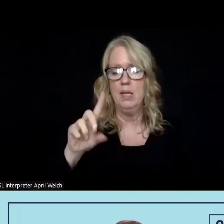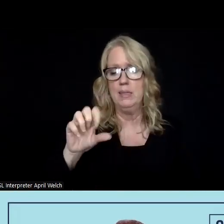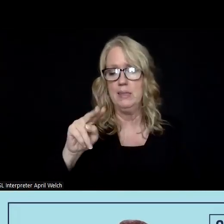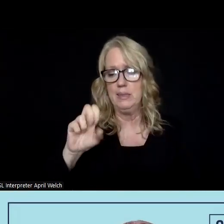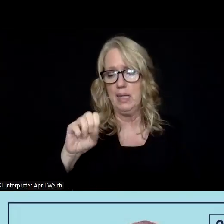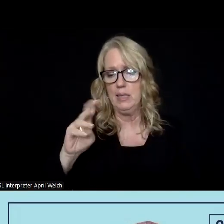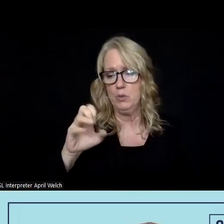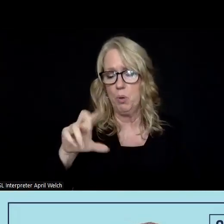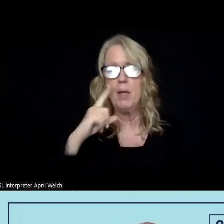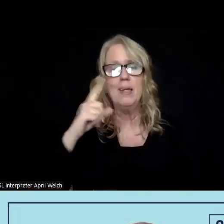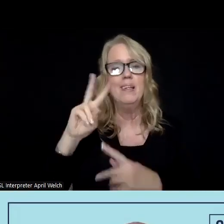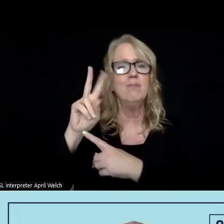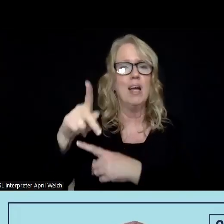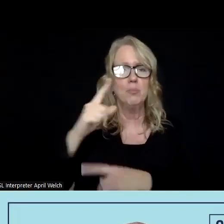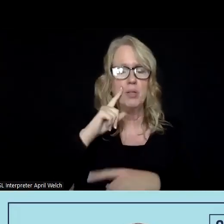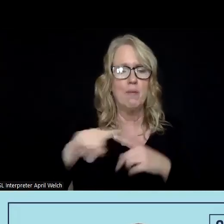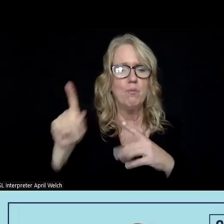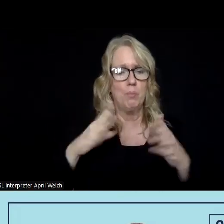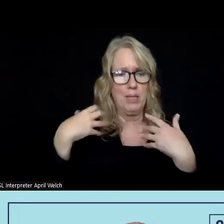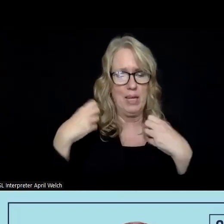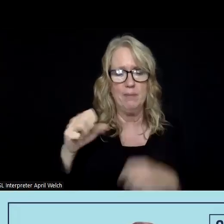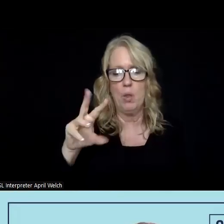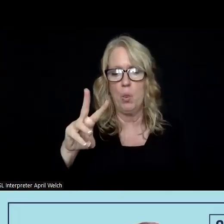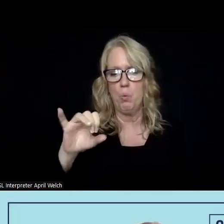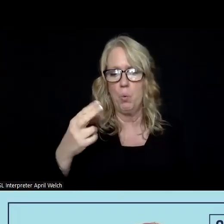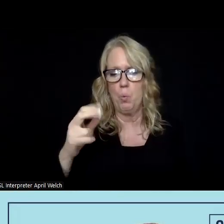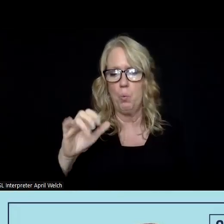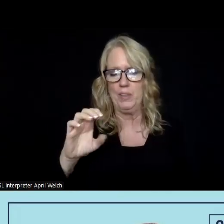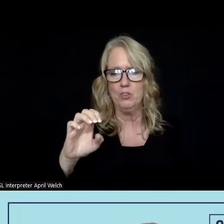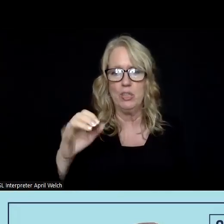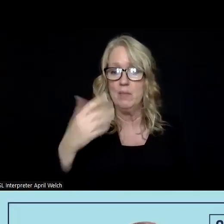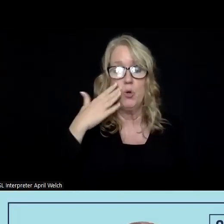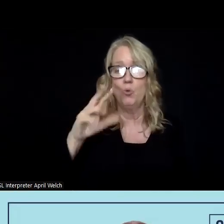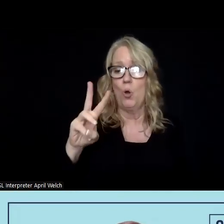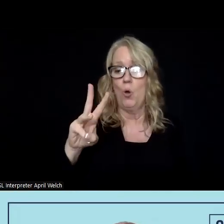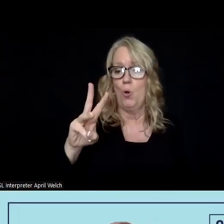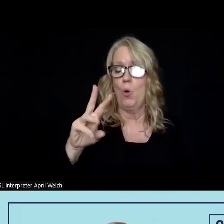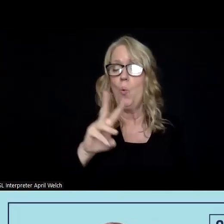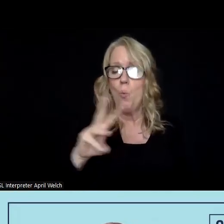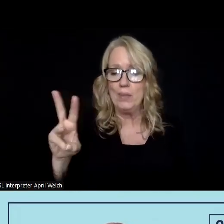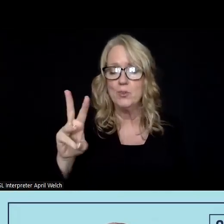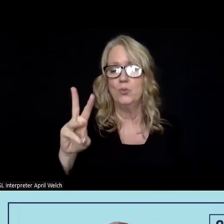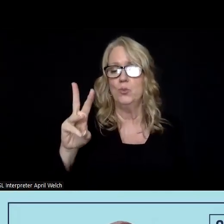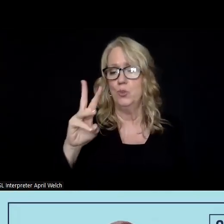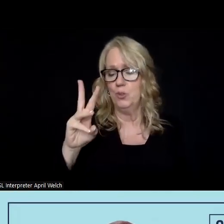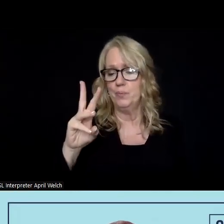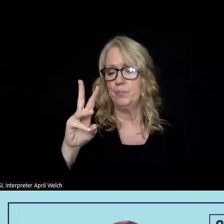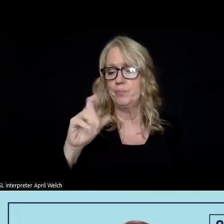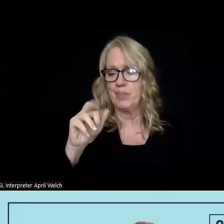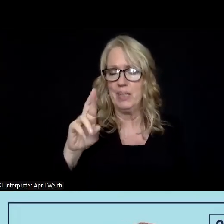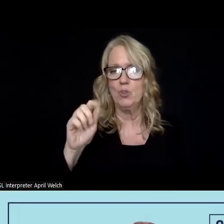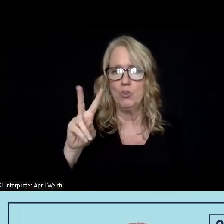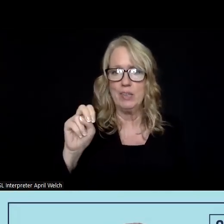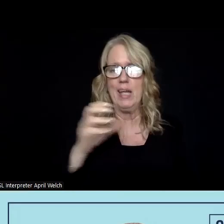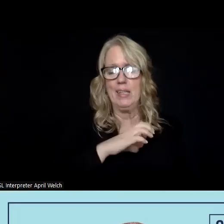vice president for behavioral health through WICHE. And those not familiar with WICHE, it's the Western Interstate Commission